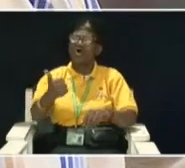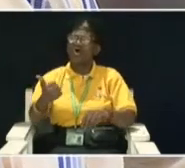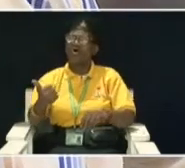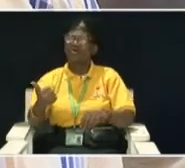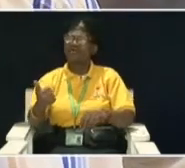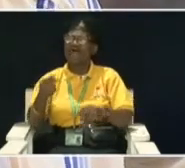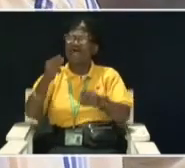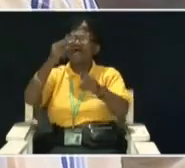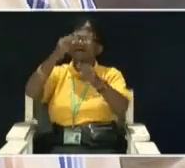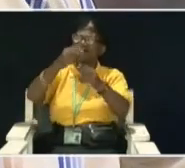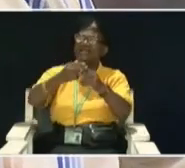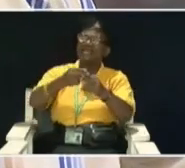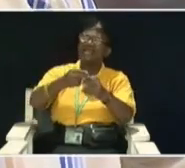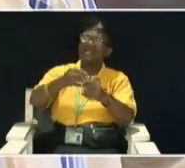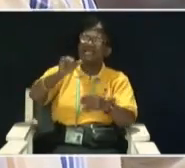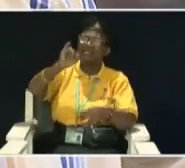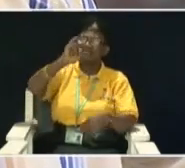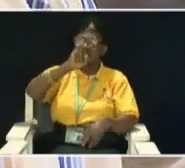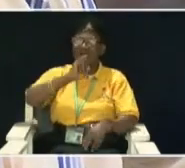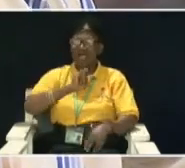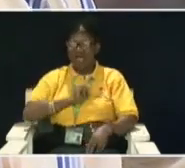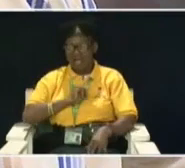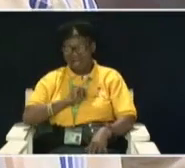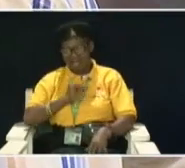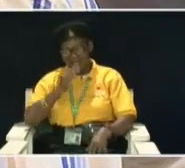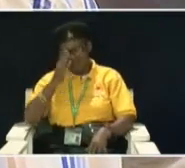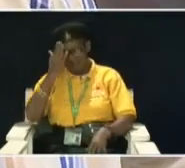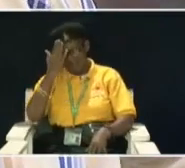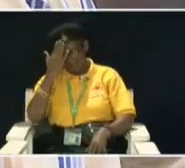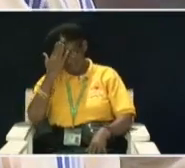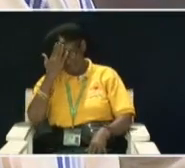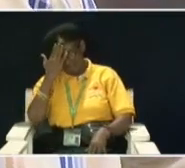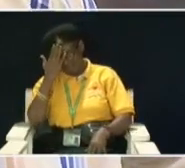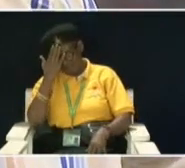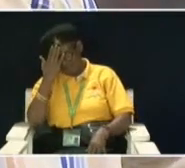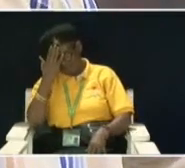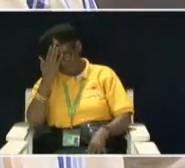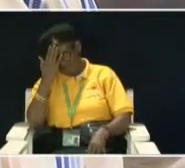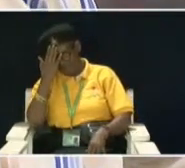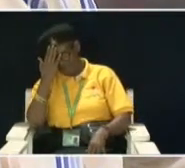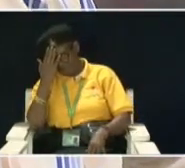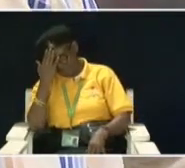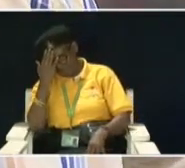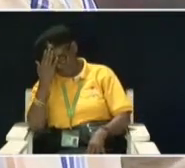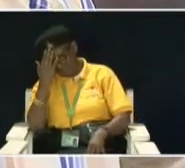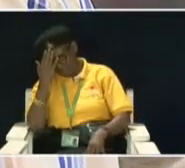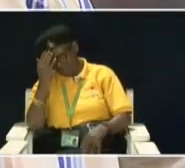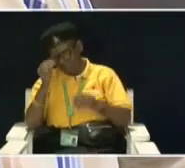other name I know.